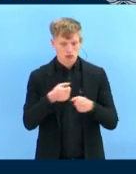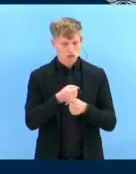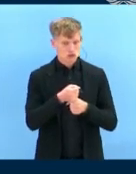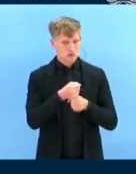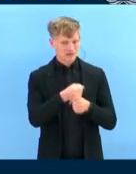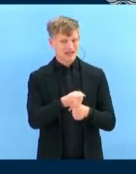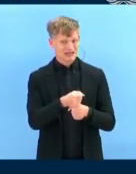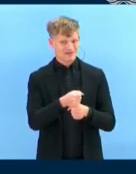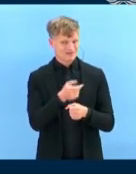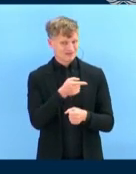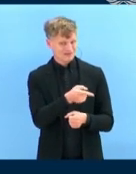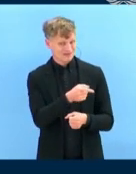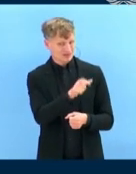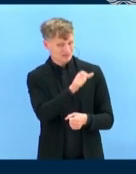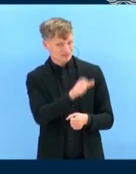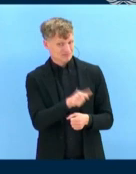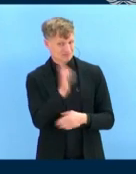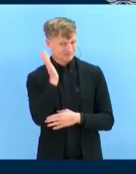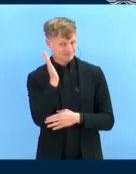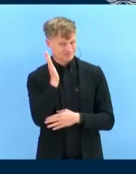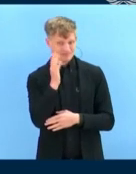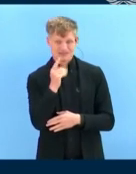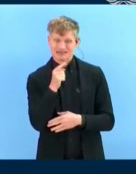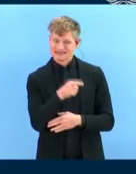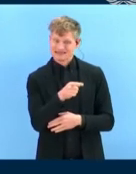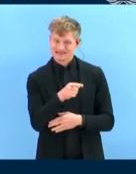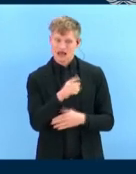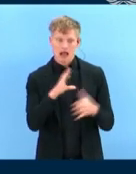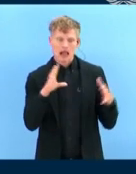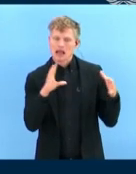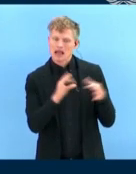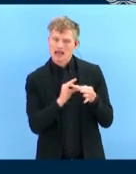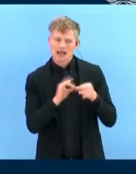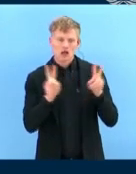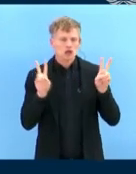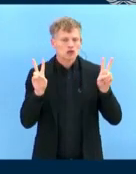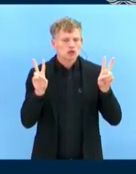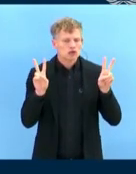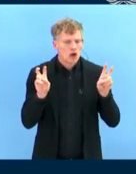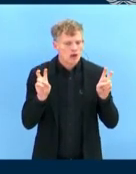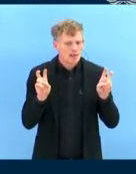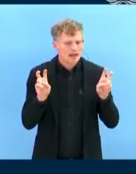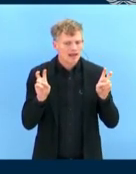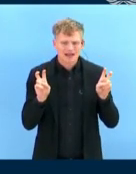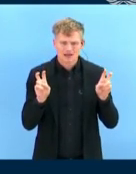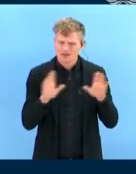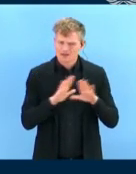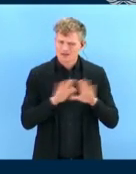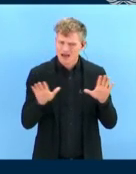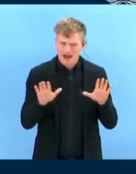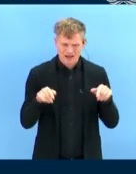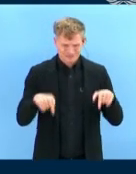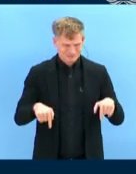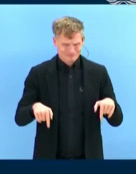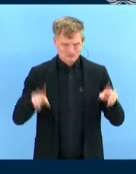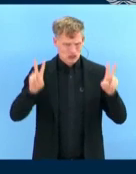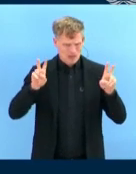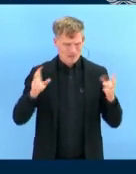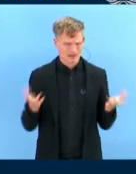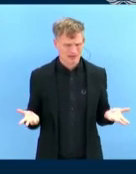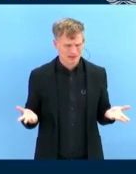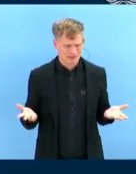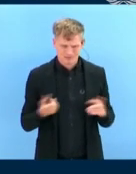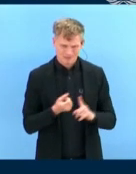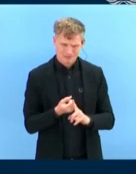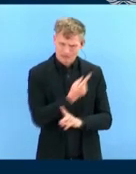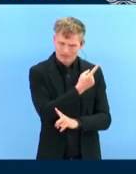the organization in question is taking the floor on a topic that is not reflected in this agenda. For